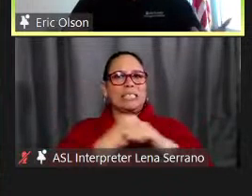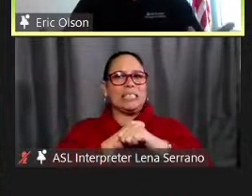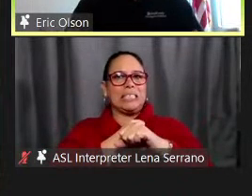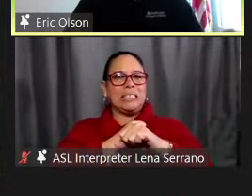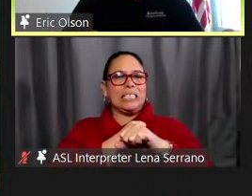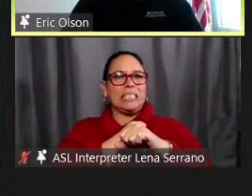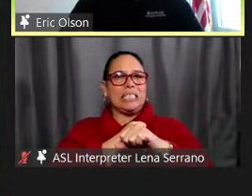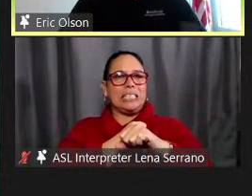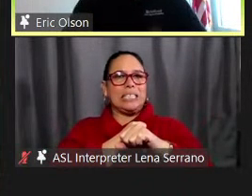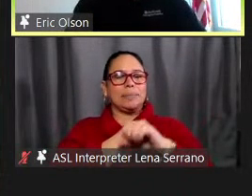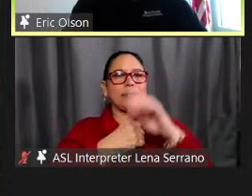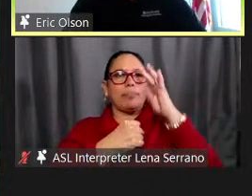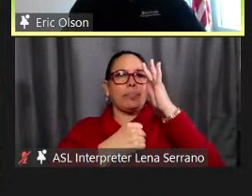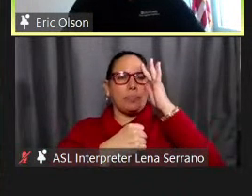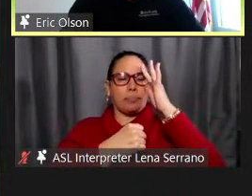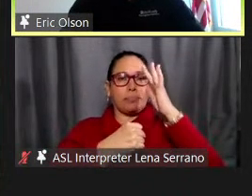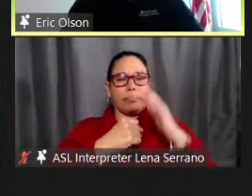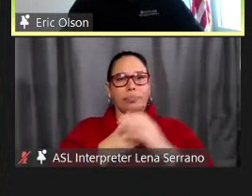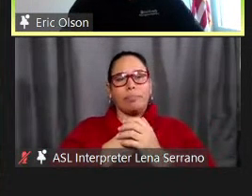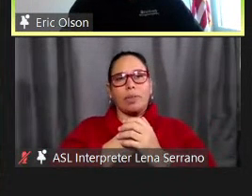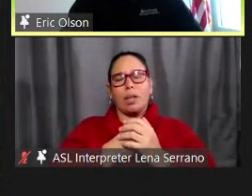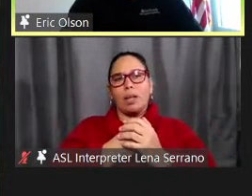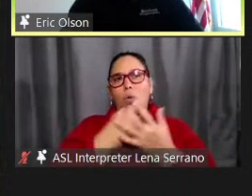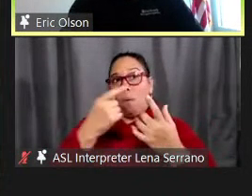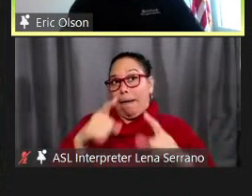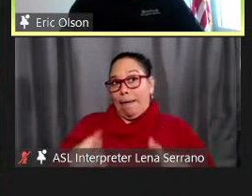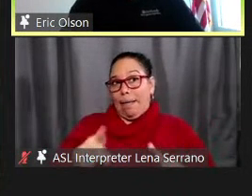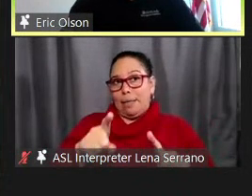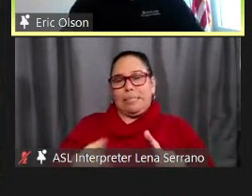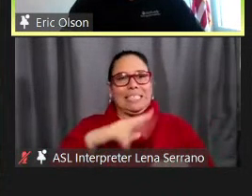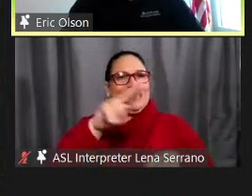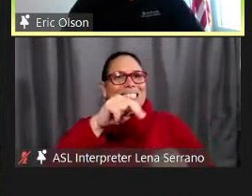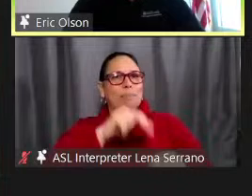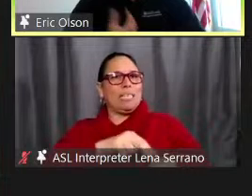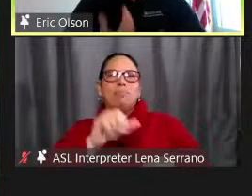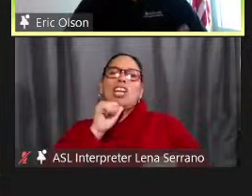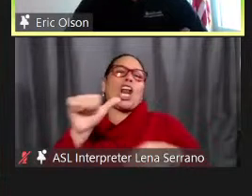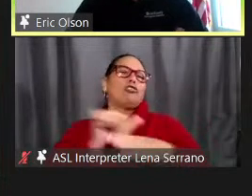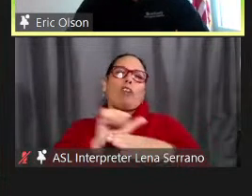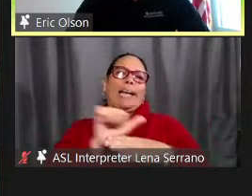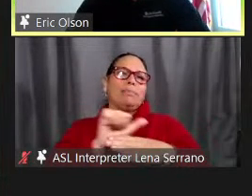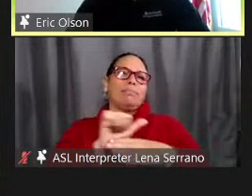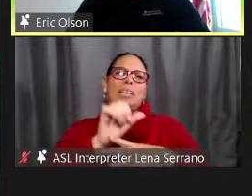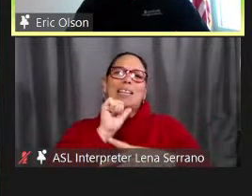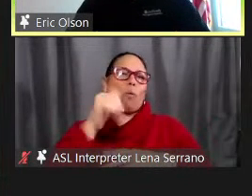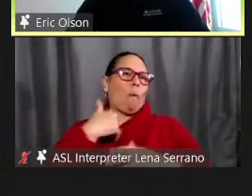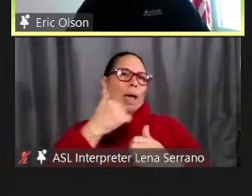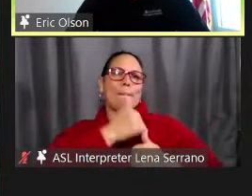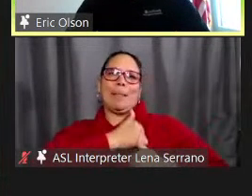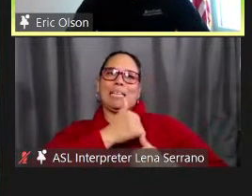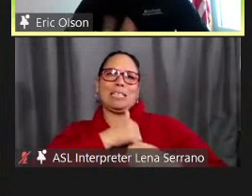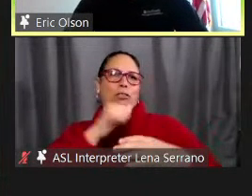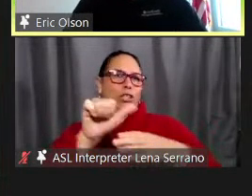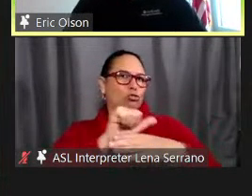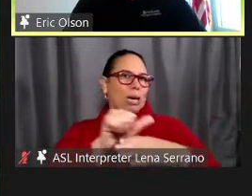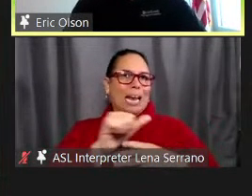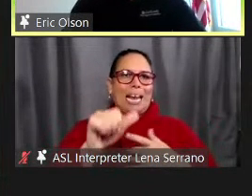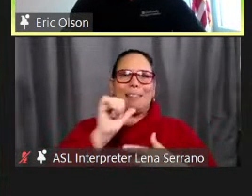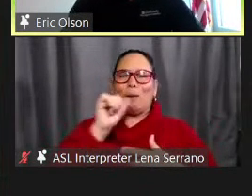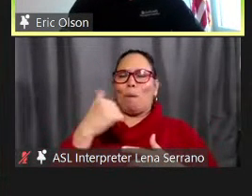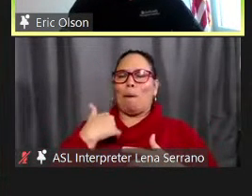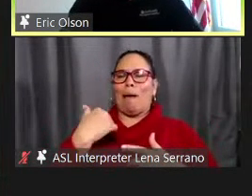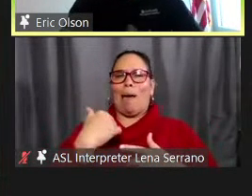but statistically about these assailants, is that they're typically not trained. They don't have the military training. They don't have the combat